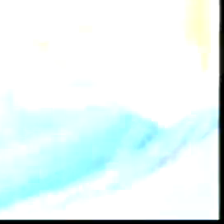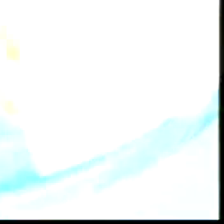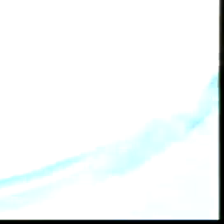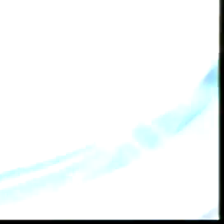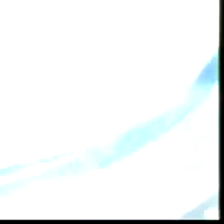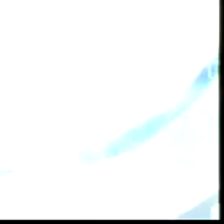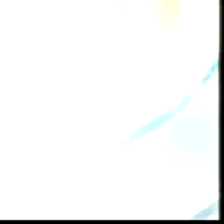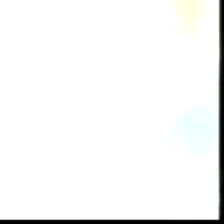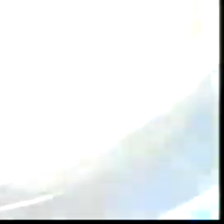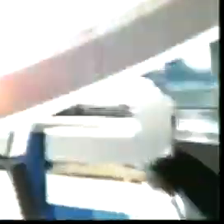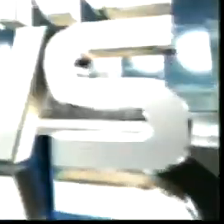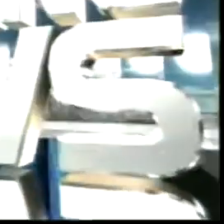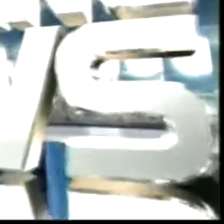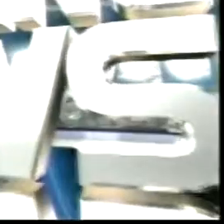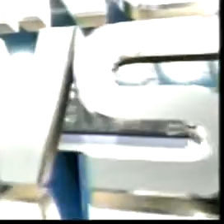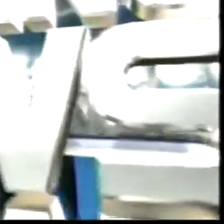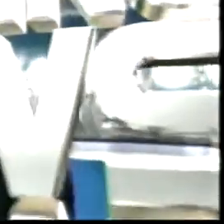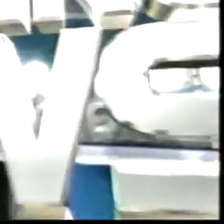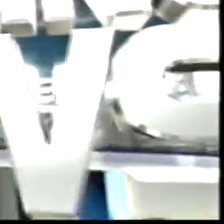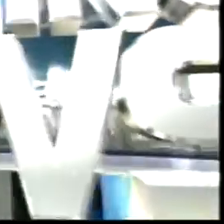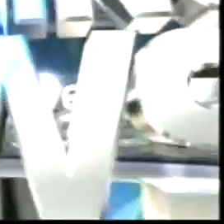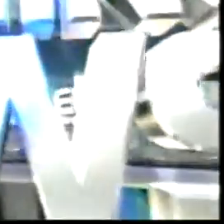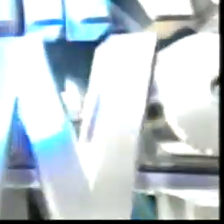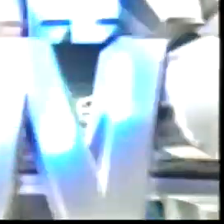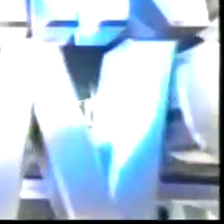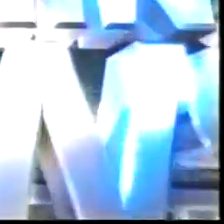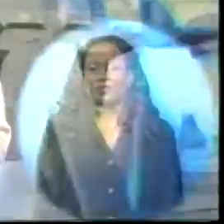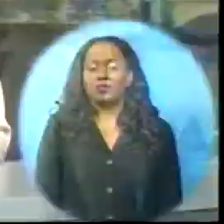This is the CBC Evening News.